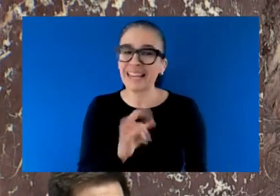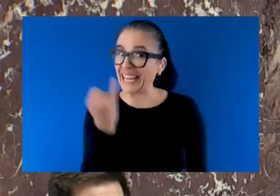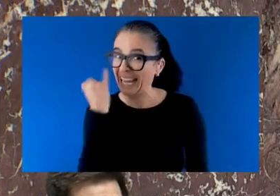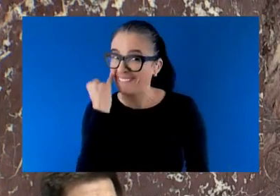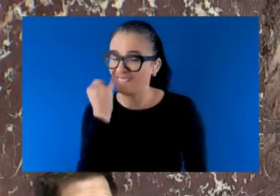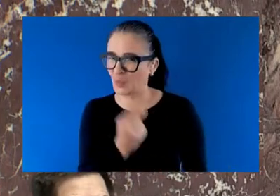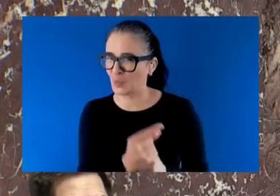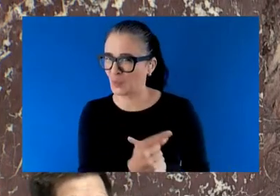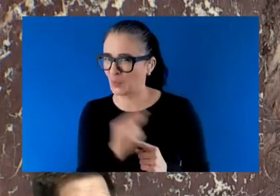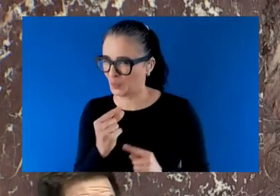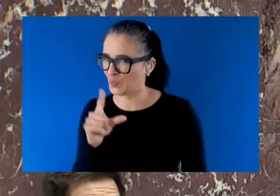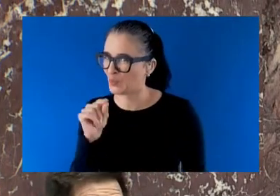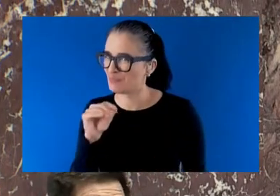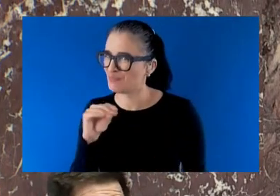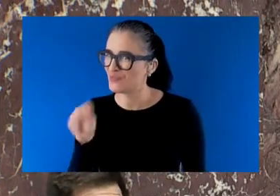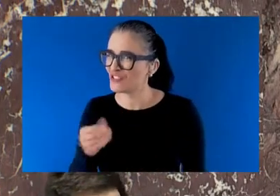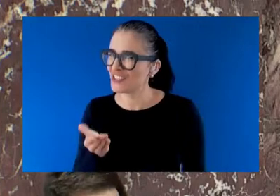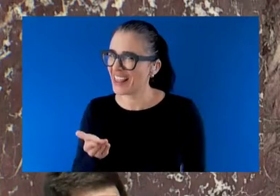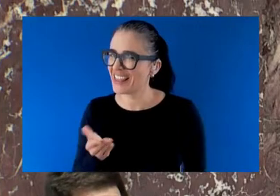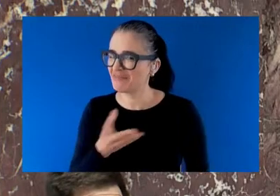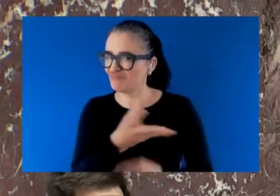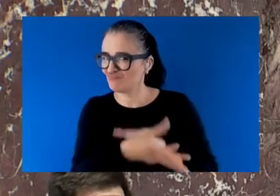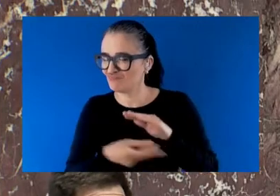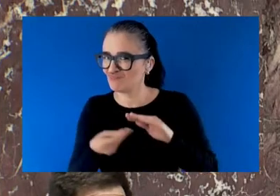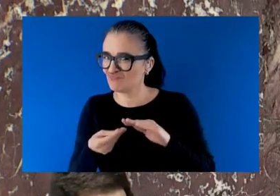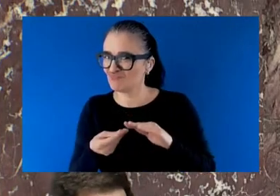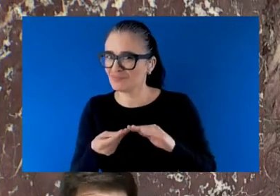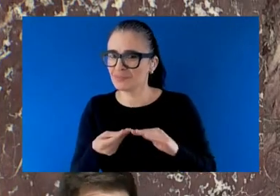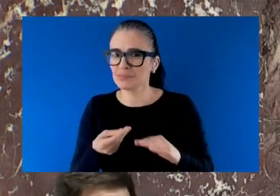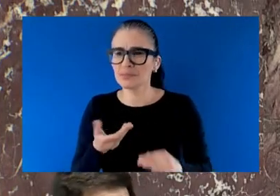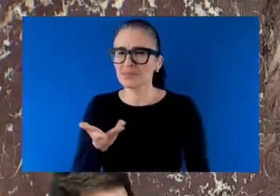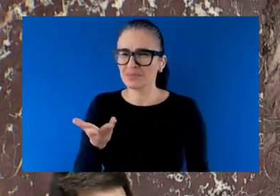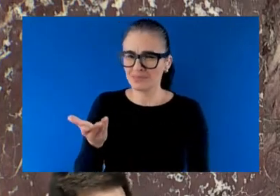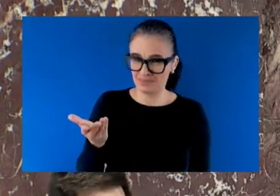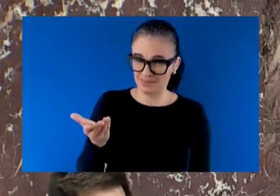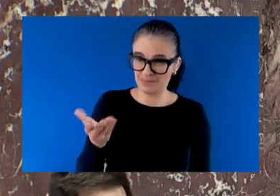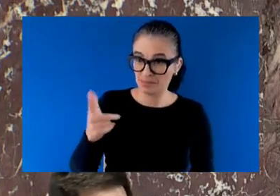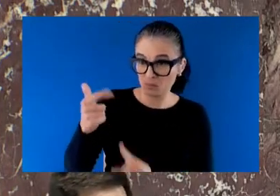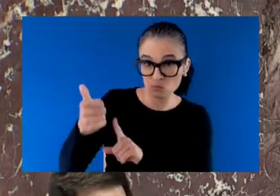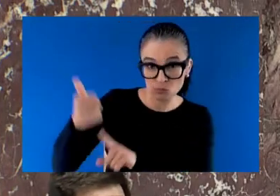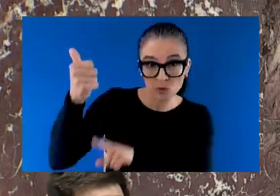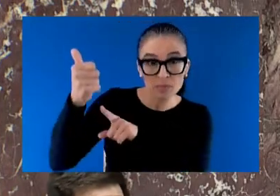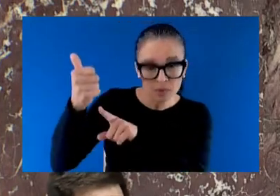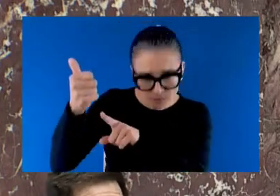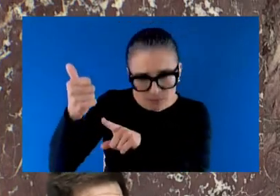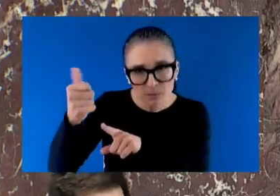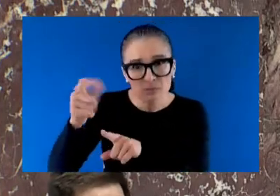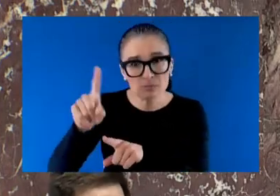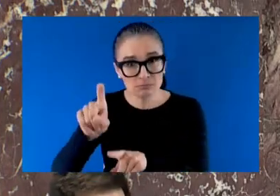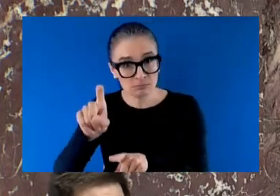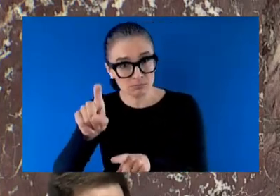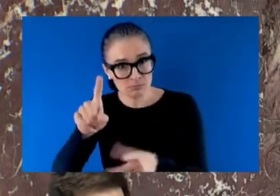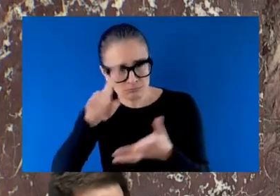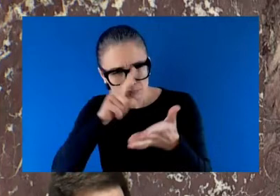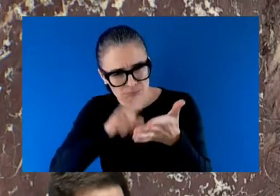to an independent investigation to root out the kickbacks and corruption in his Cost BC grant programs?